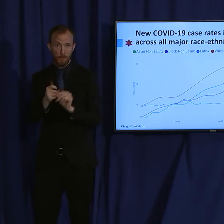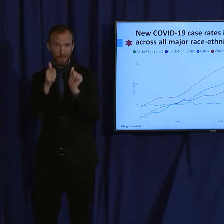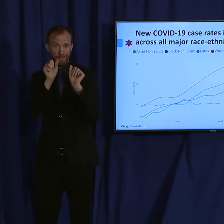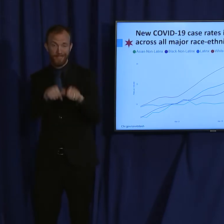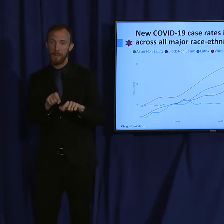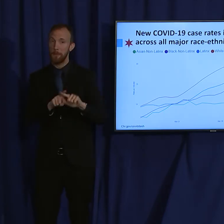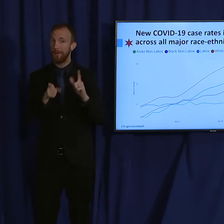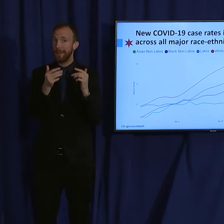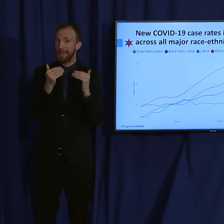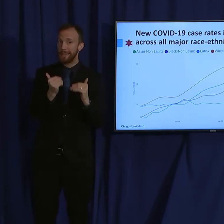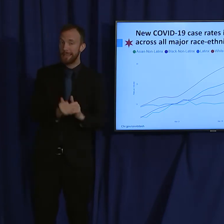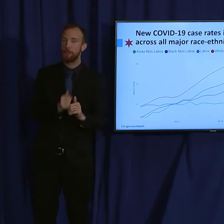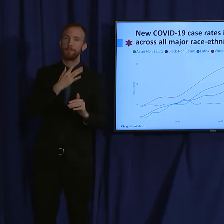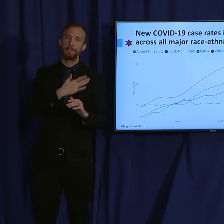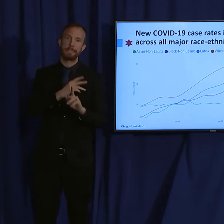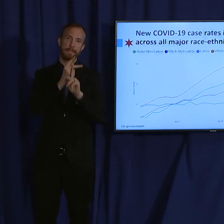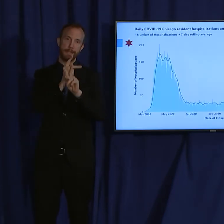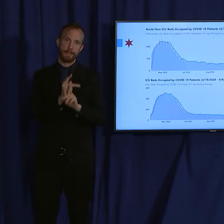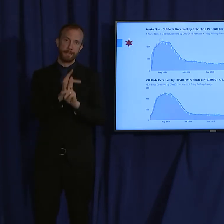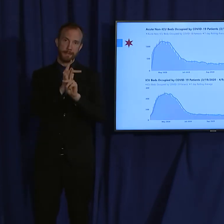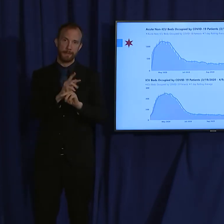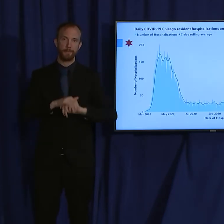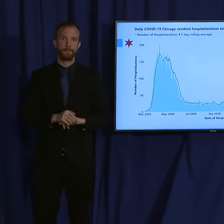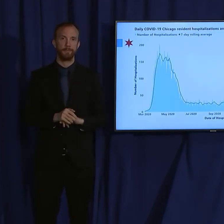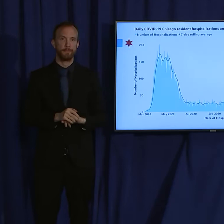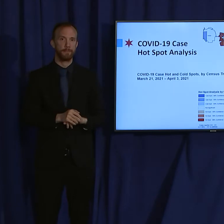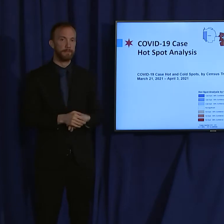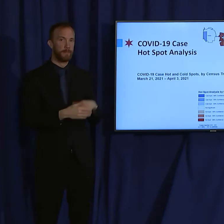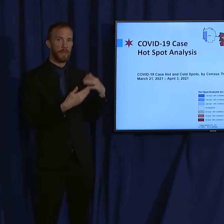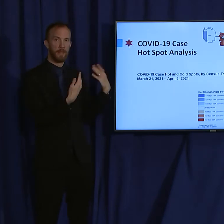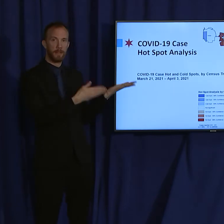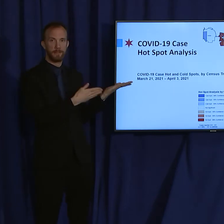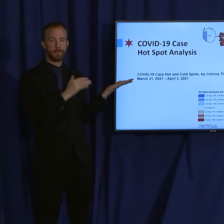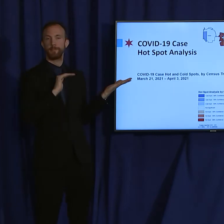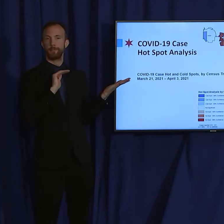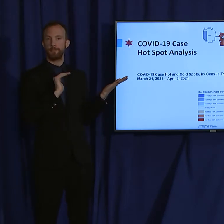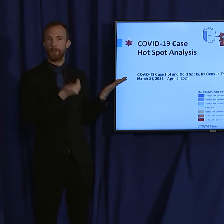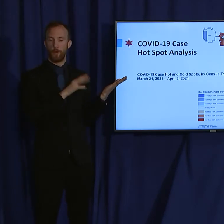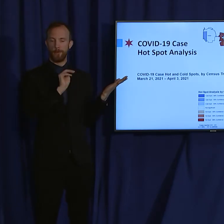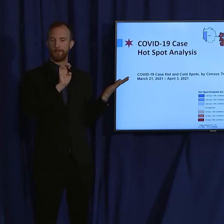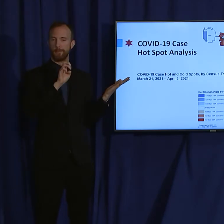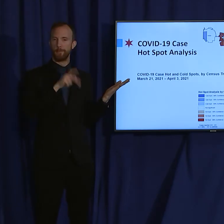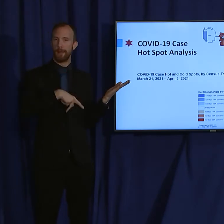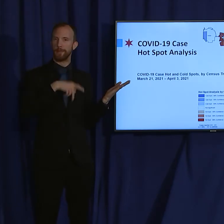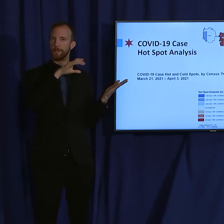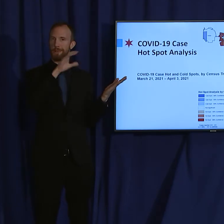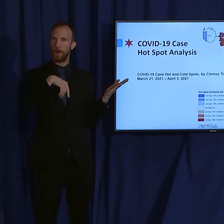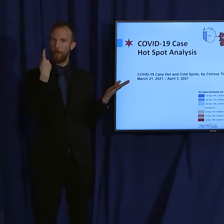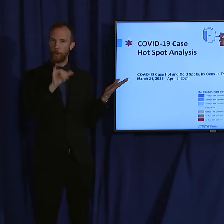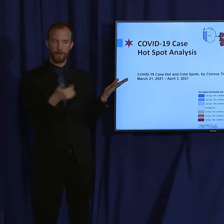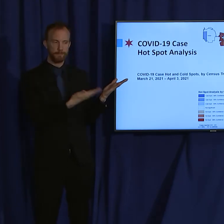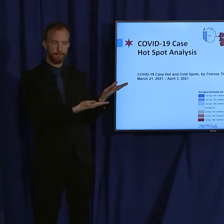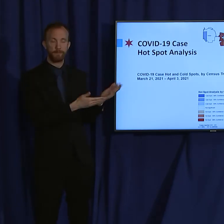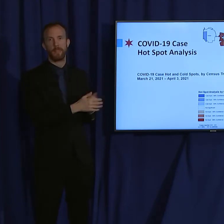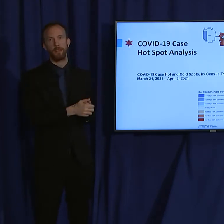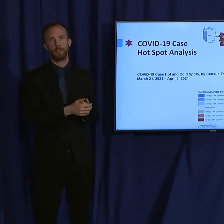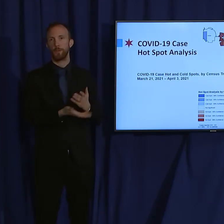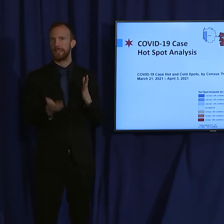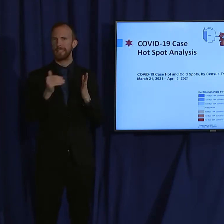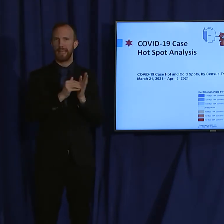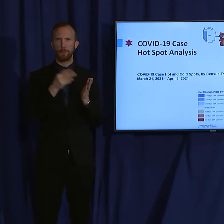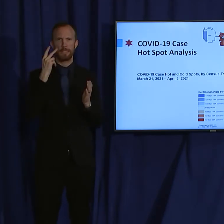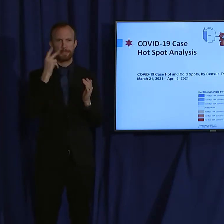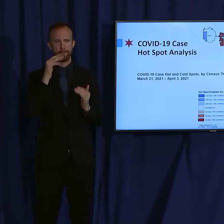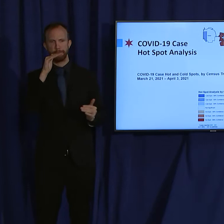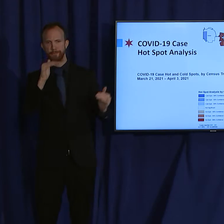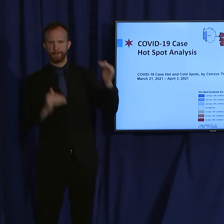practicing caution. This is what our geography looks like. So we are still very much seeing